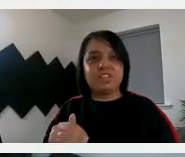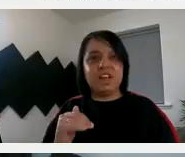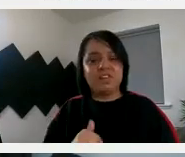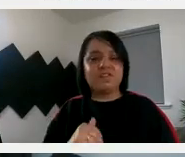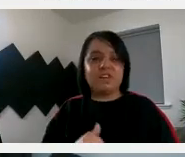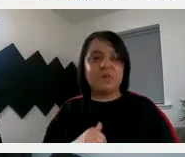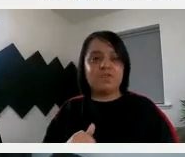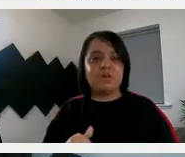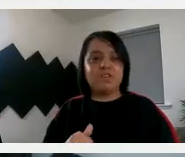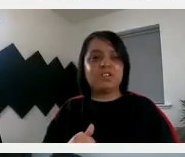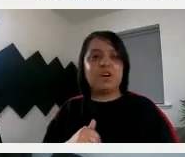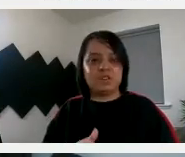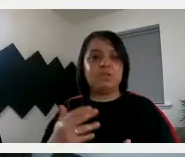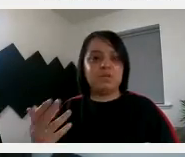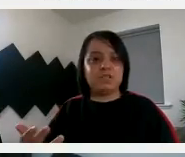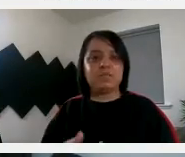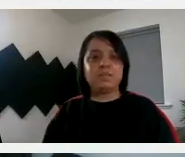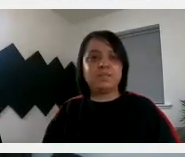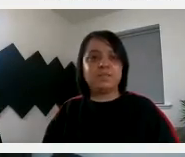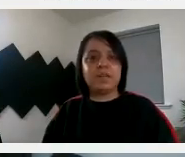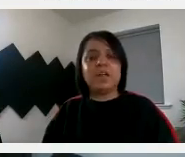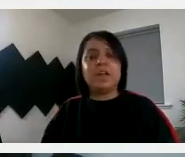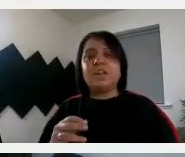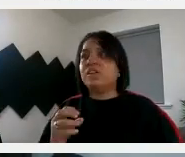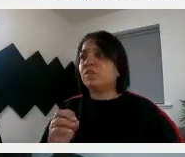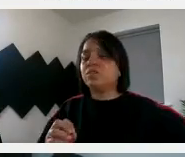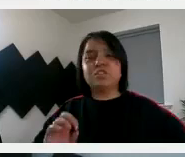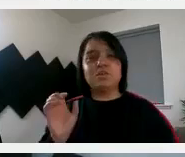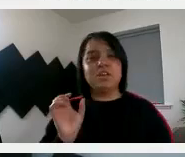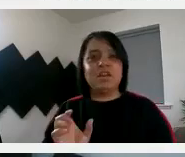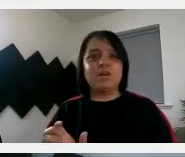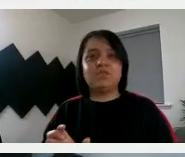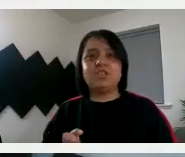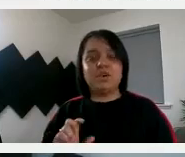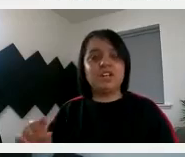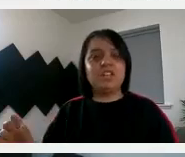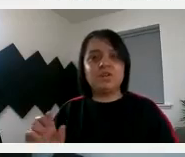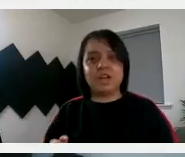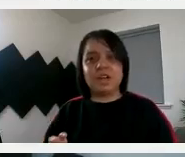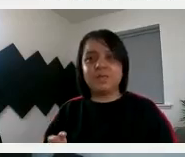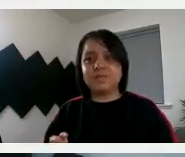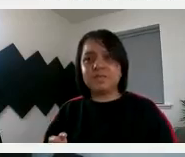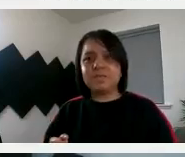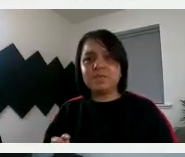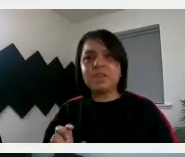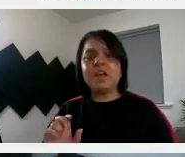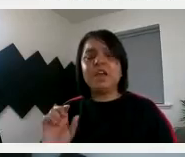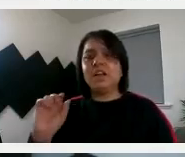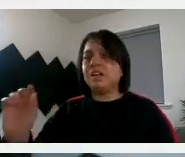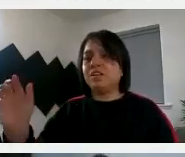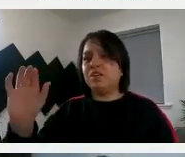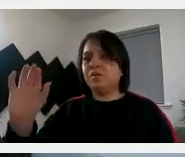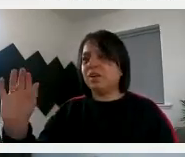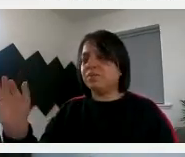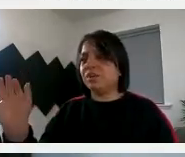services have to have both languages on the boards. There's also some little languages spoken in the UK. Like,